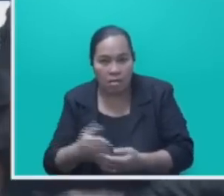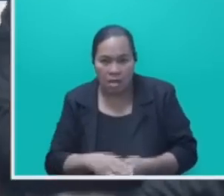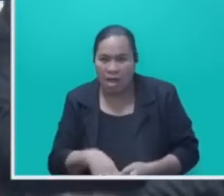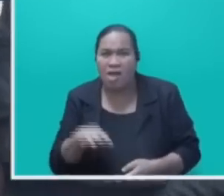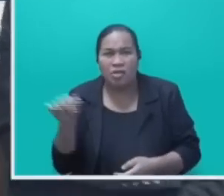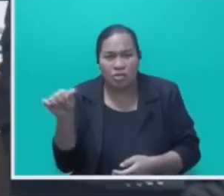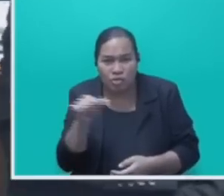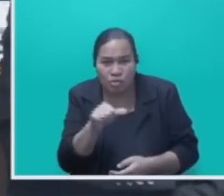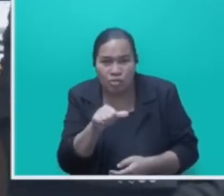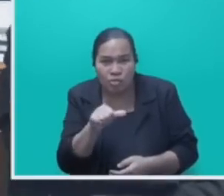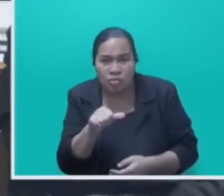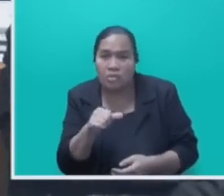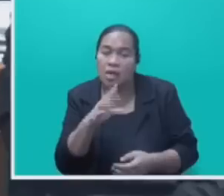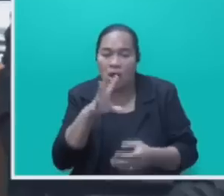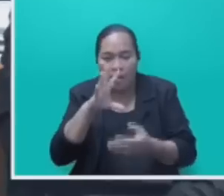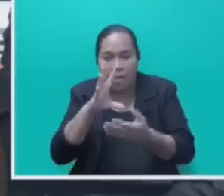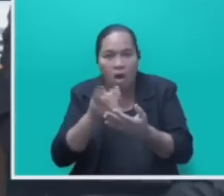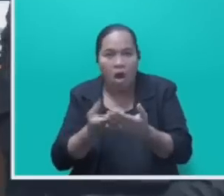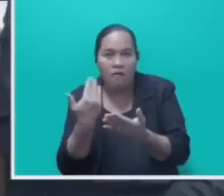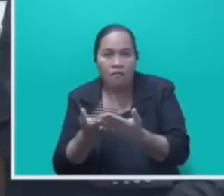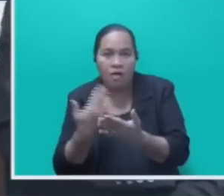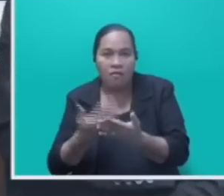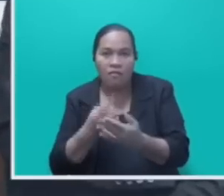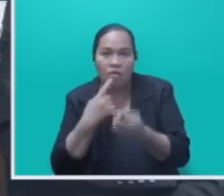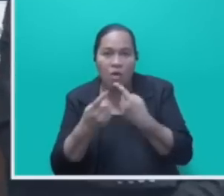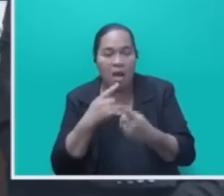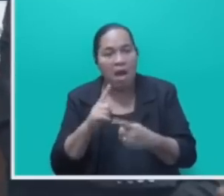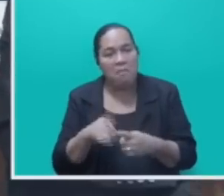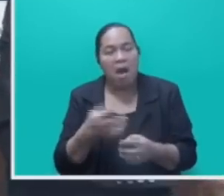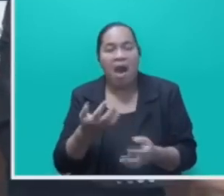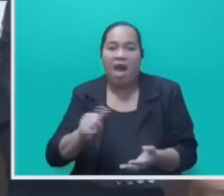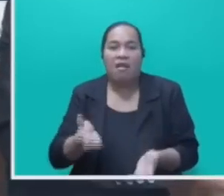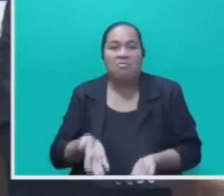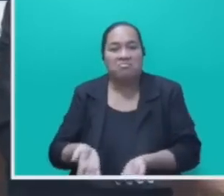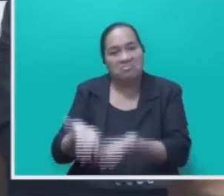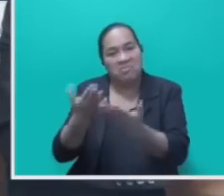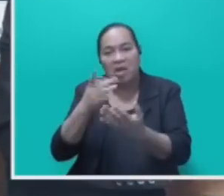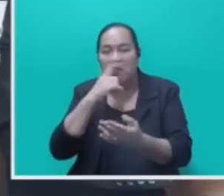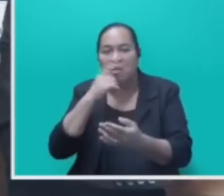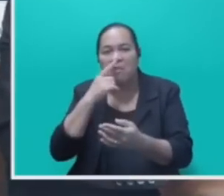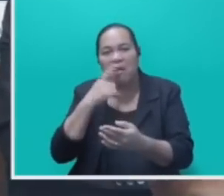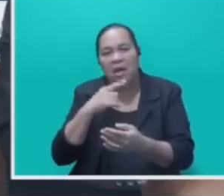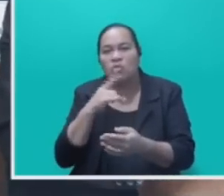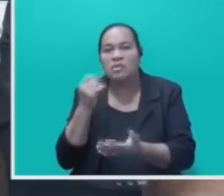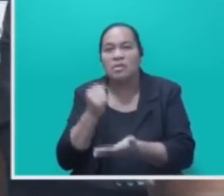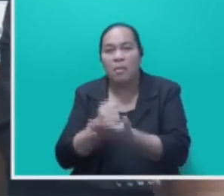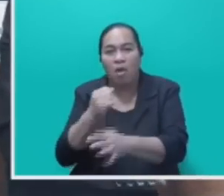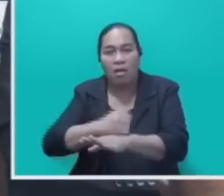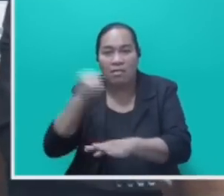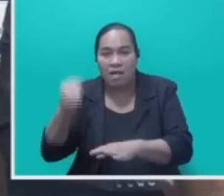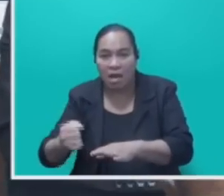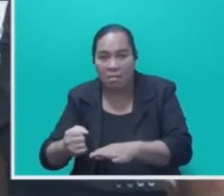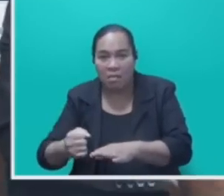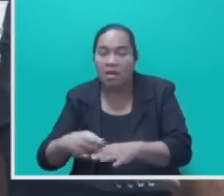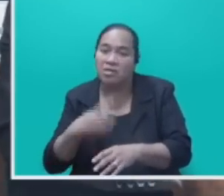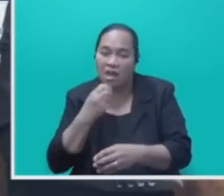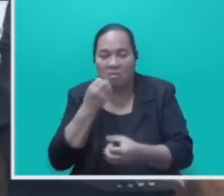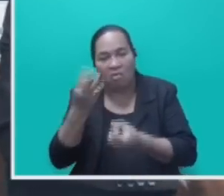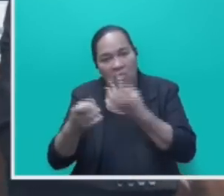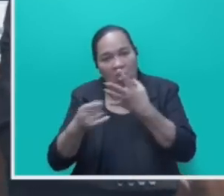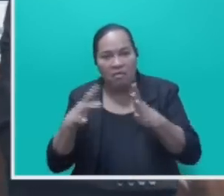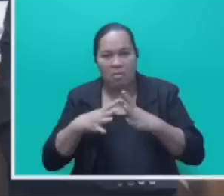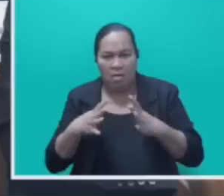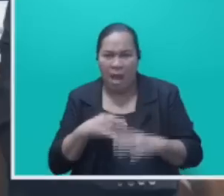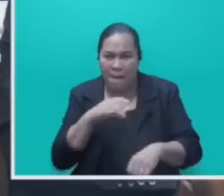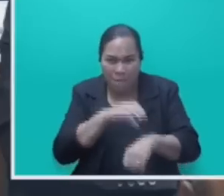comments, but it is allowed to be perpetuated for the sake of political expediency. No police action.